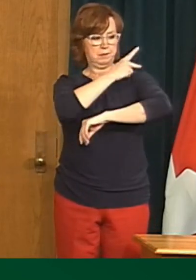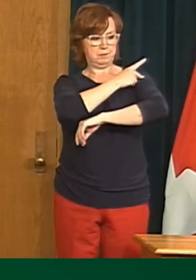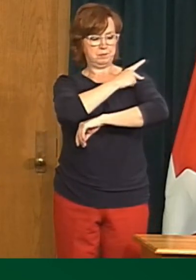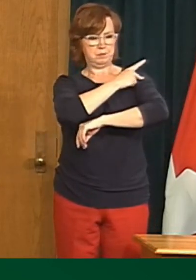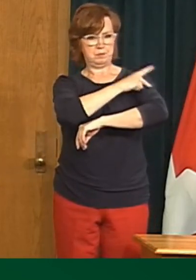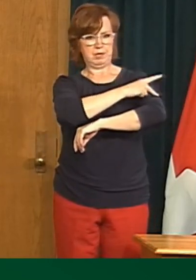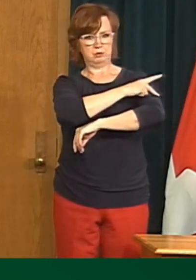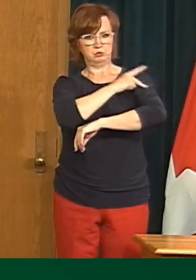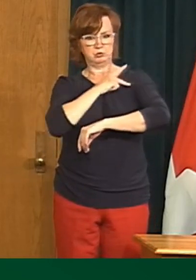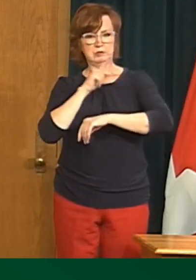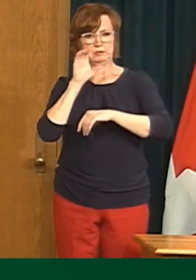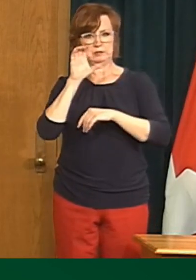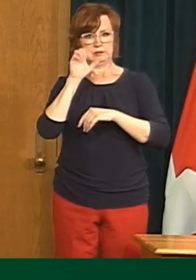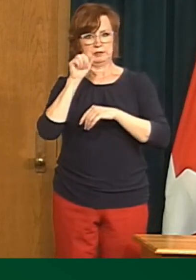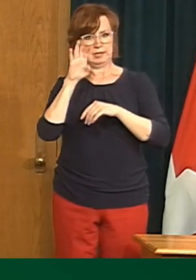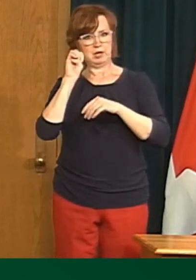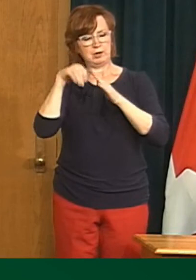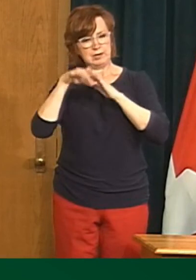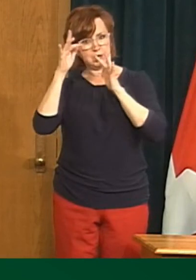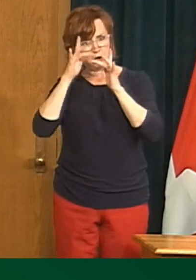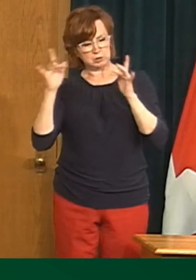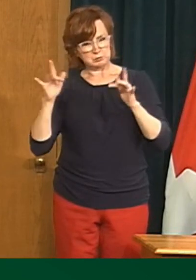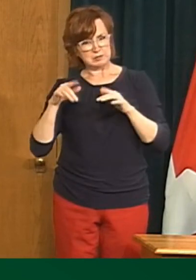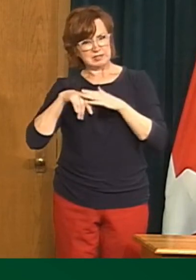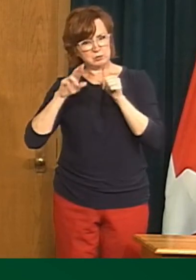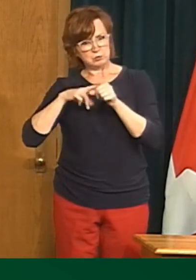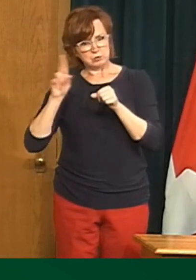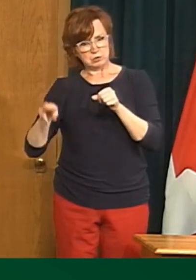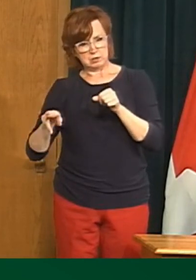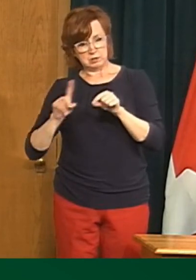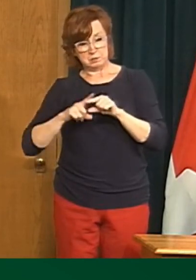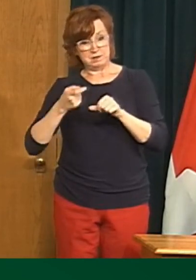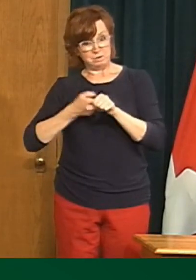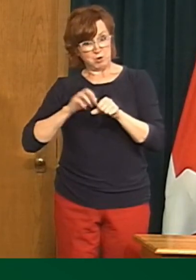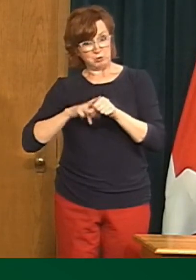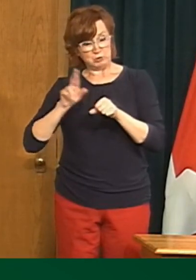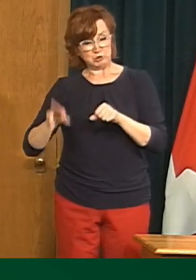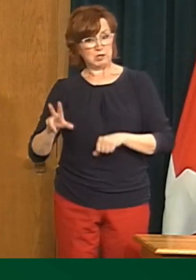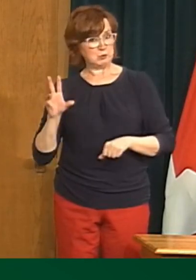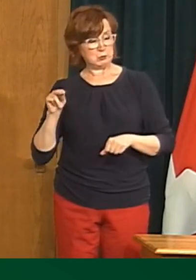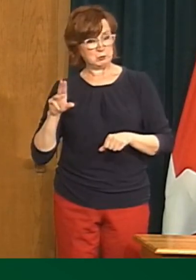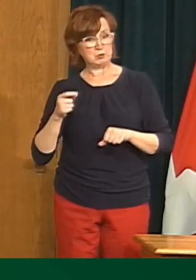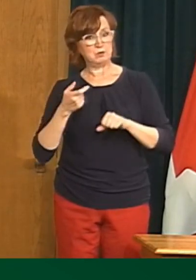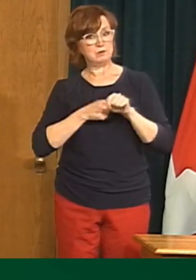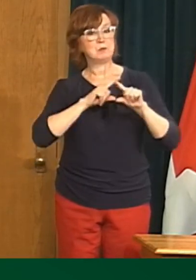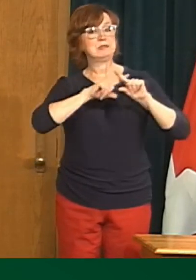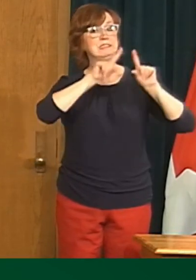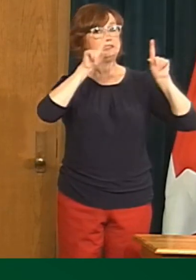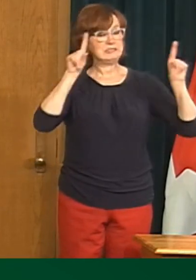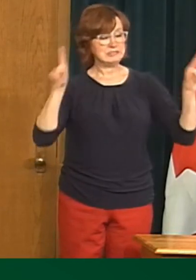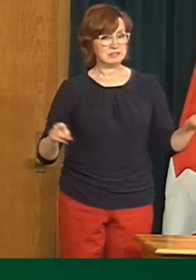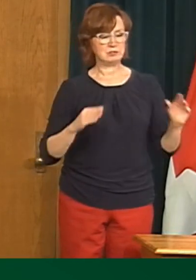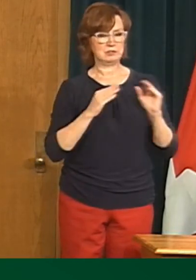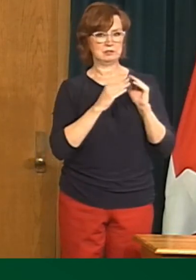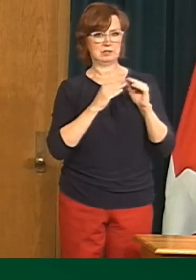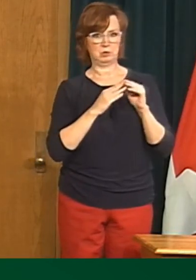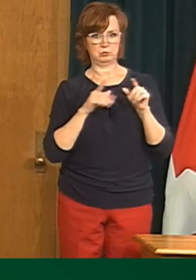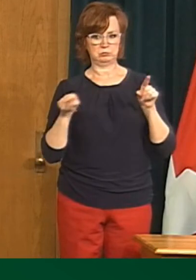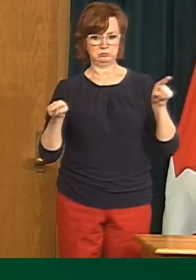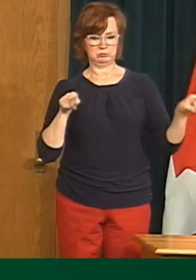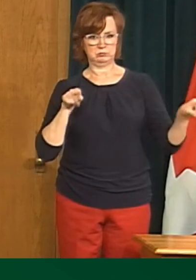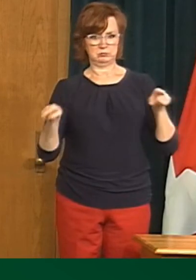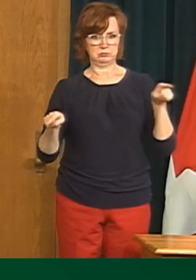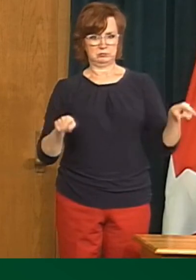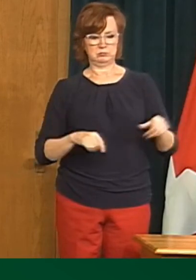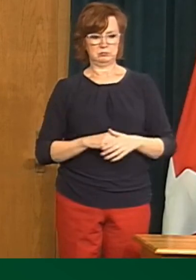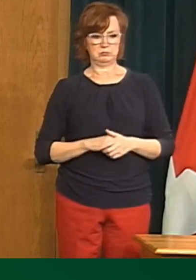We report the cases and the deaths by place of residence, and that is a standard practice, not